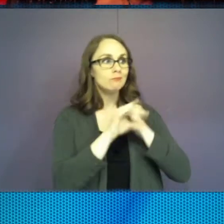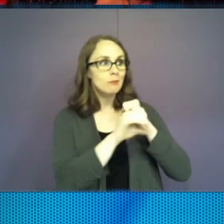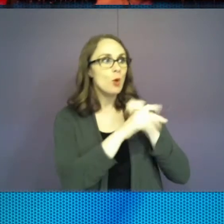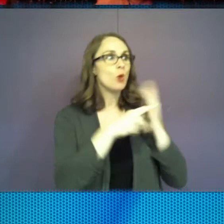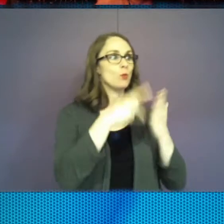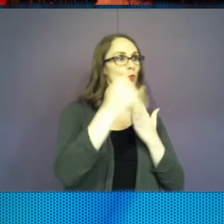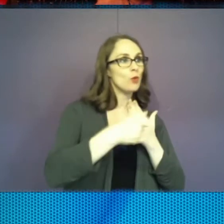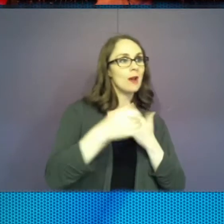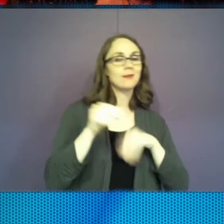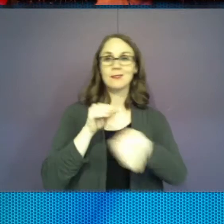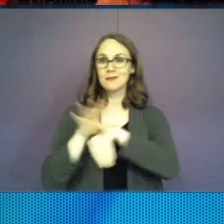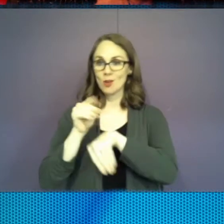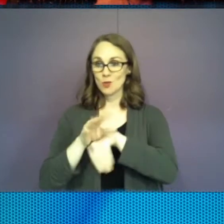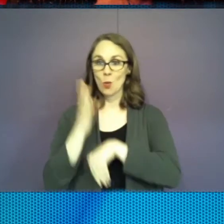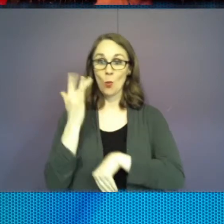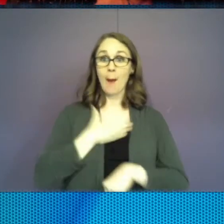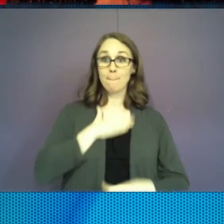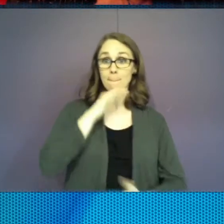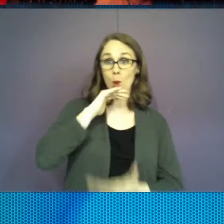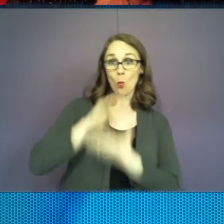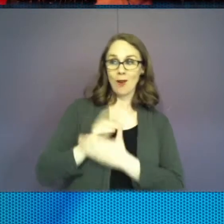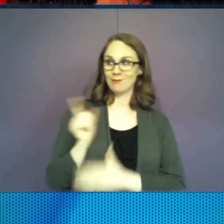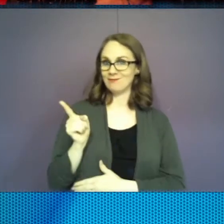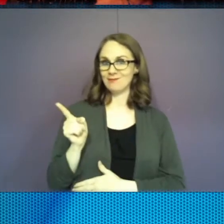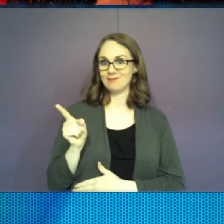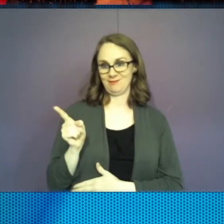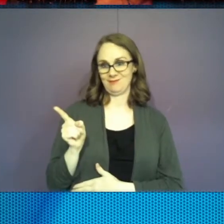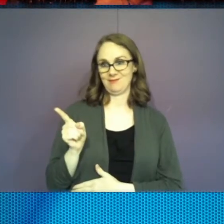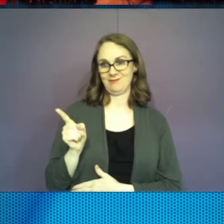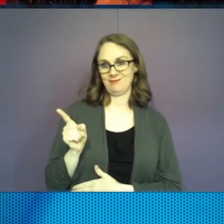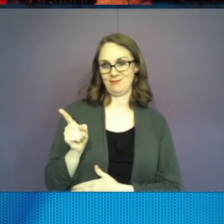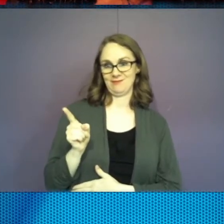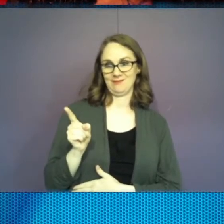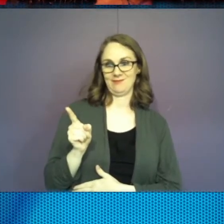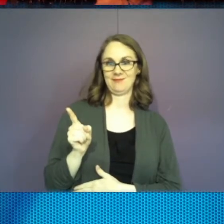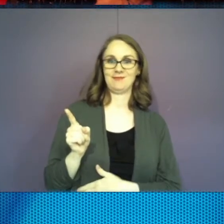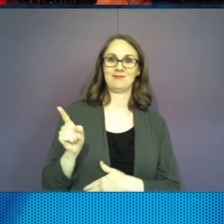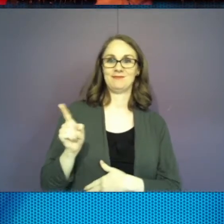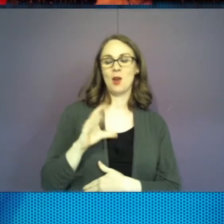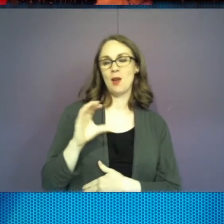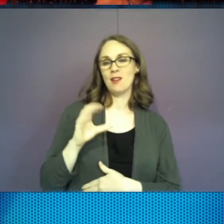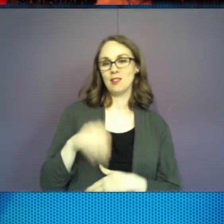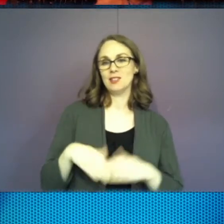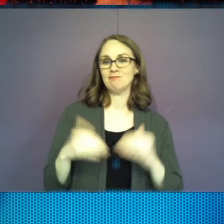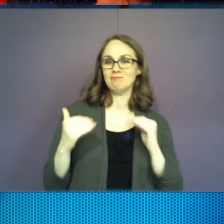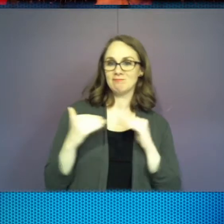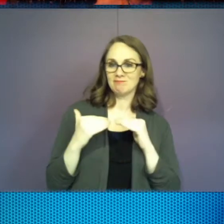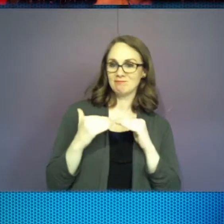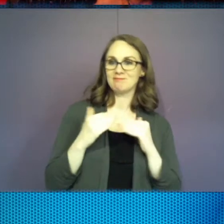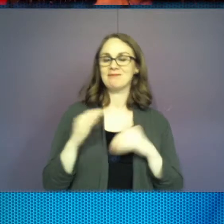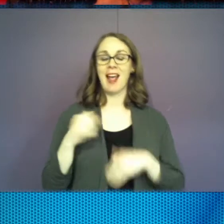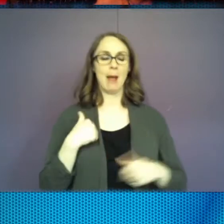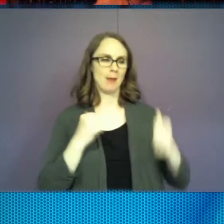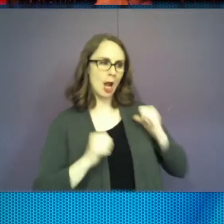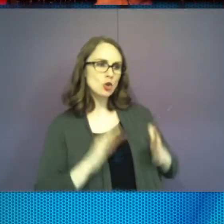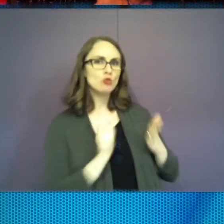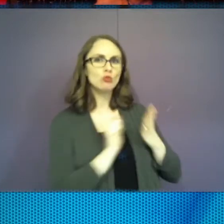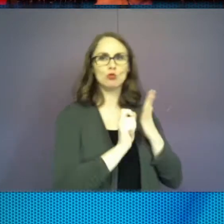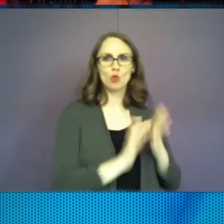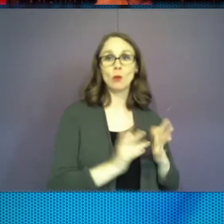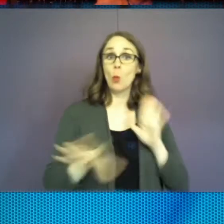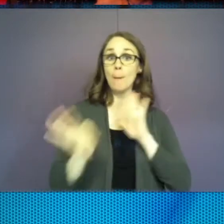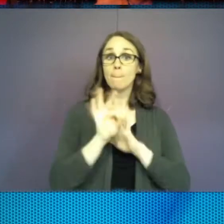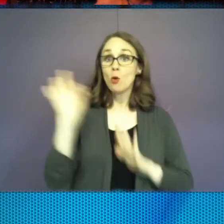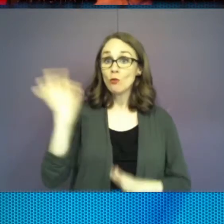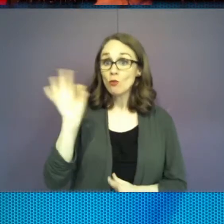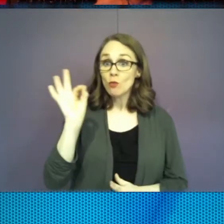and consulting, because my wife, she is a psychologist and an actor, journalist. We choose Frederick